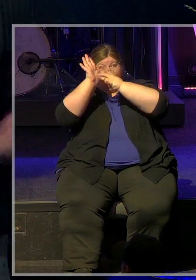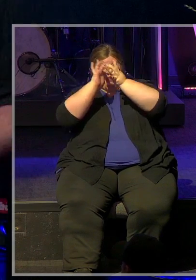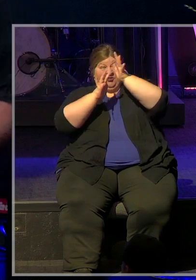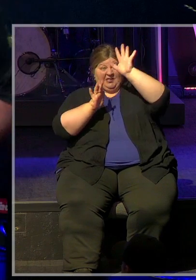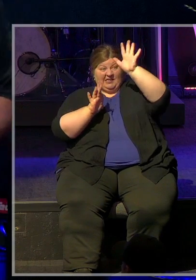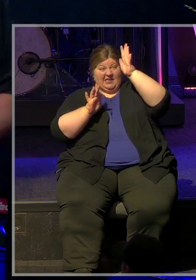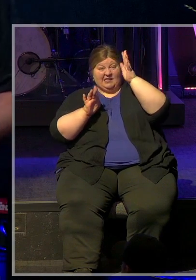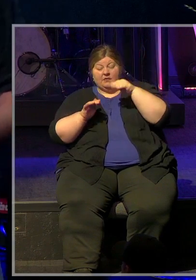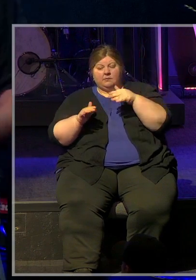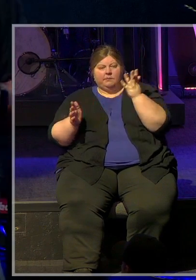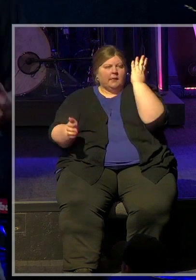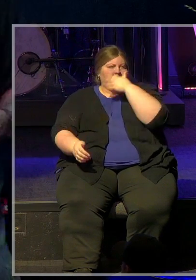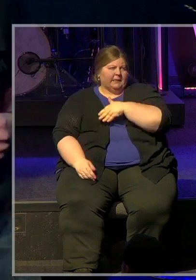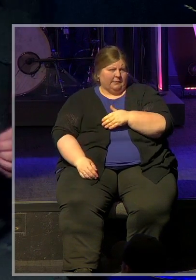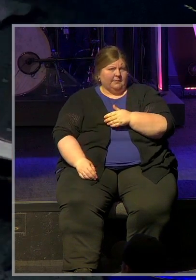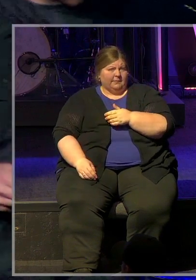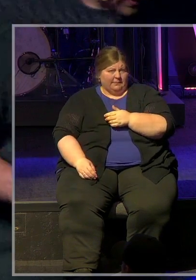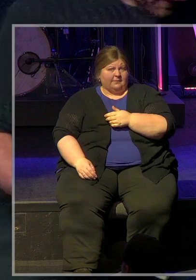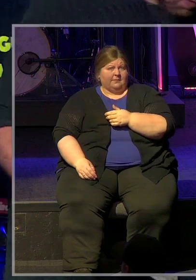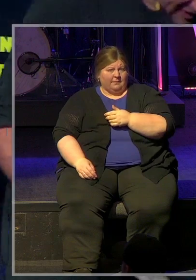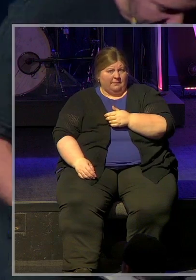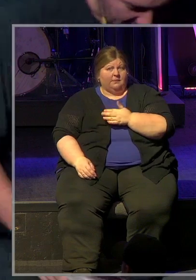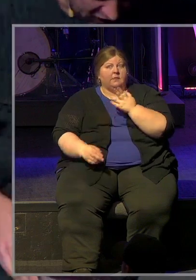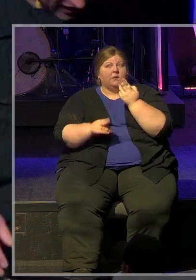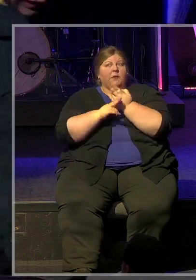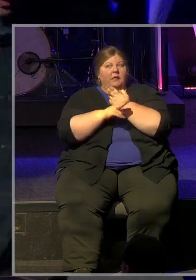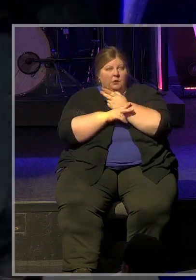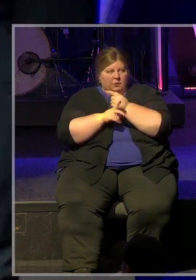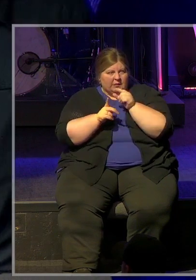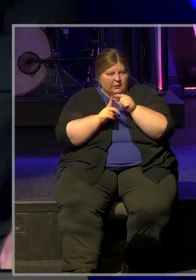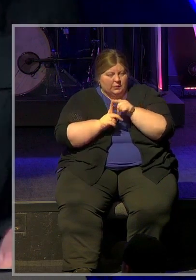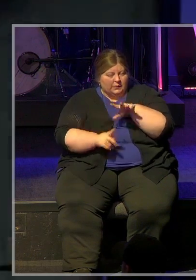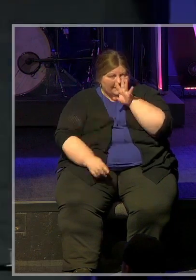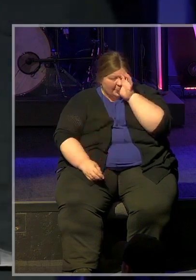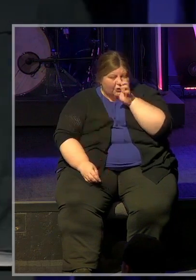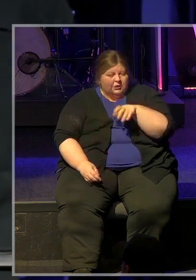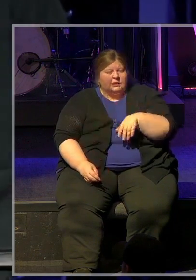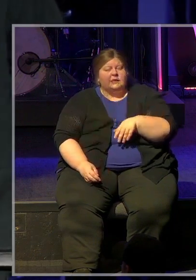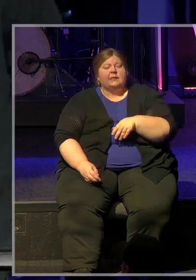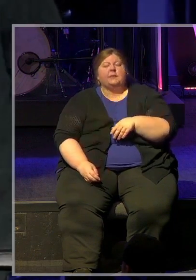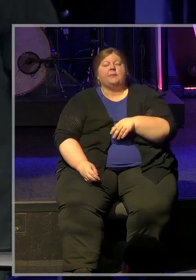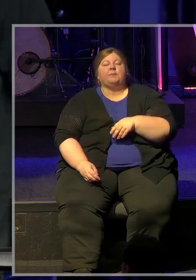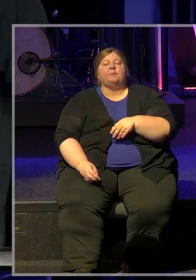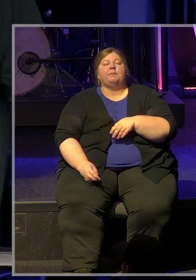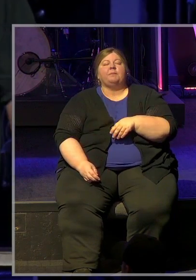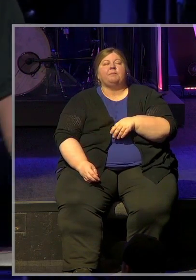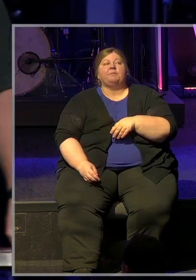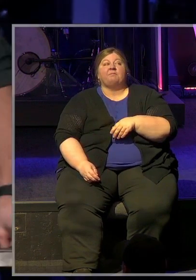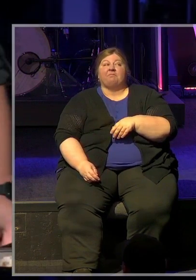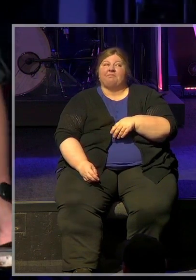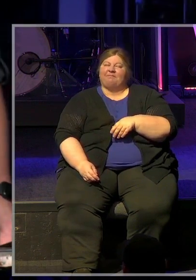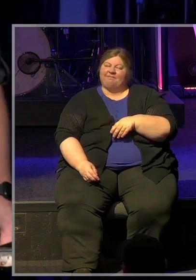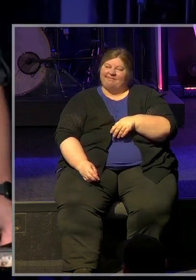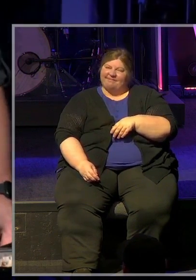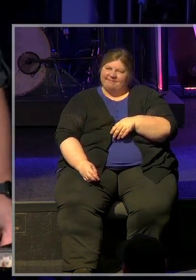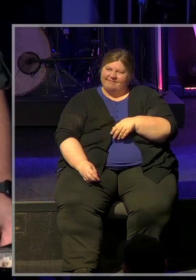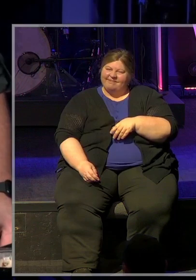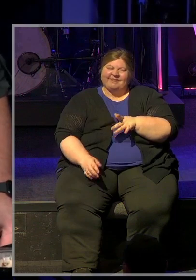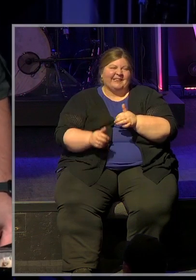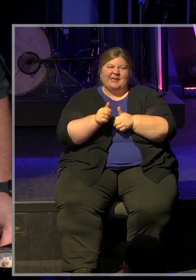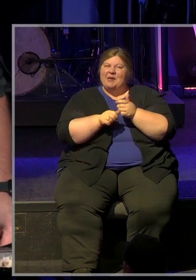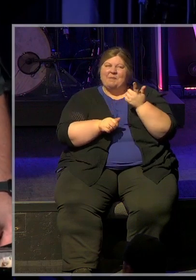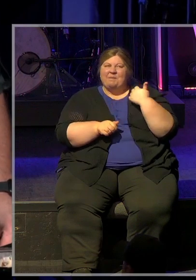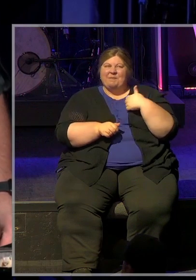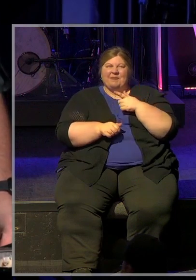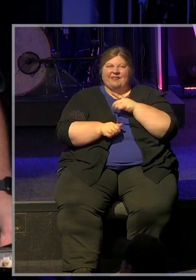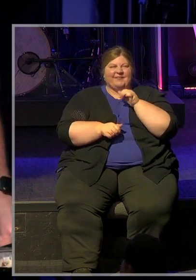it. That's why he uses that word, mysterion. So here's the thing. That's not the approach that most of us take, because that doesn't